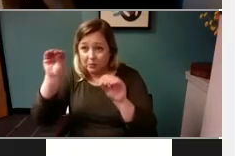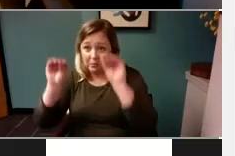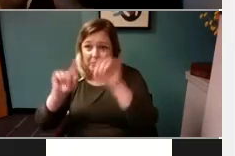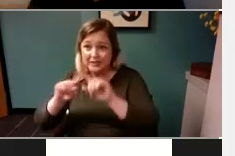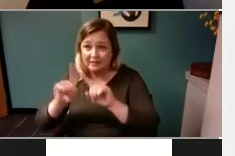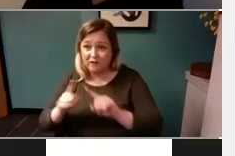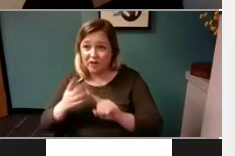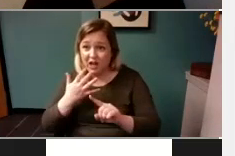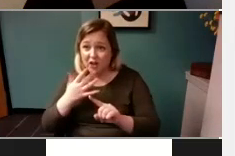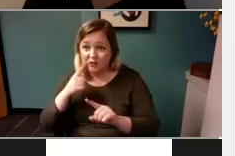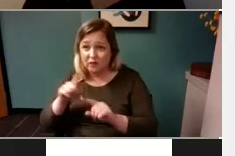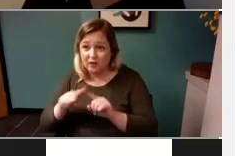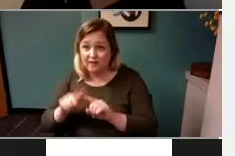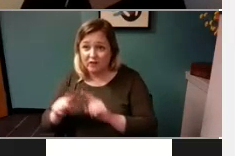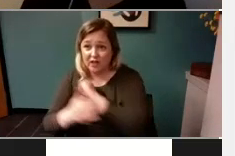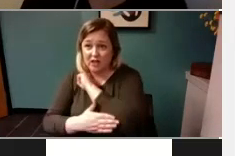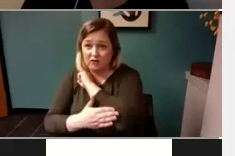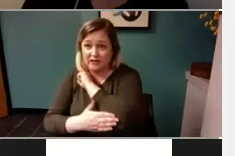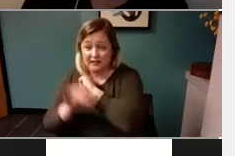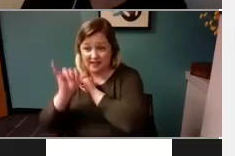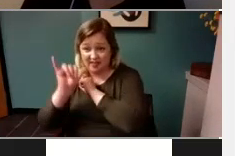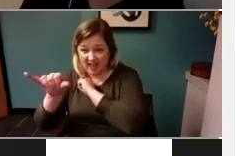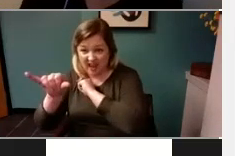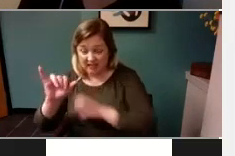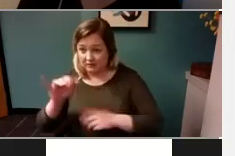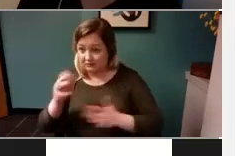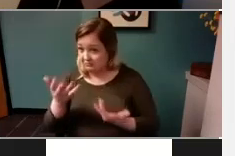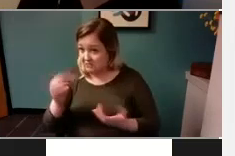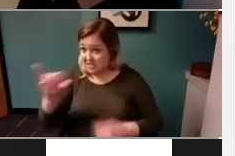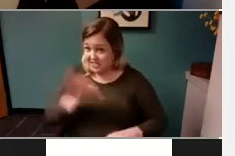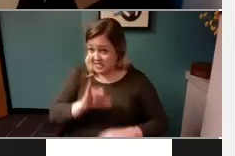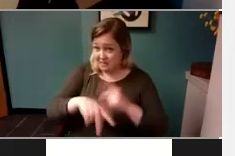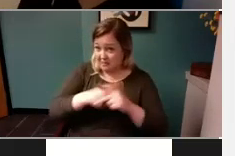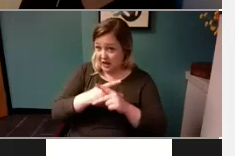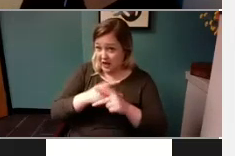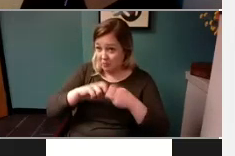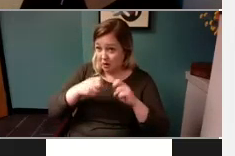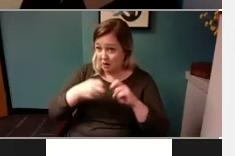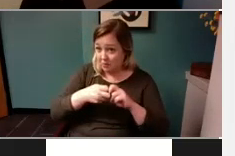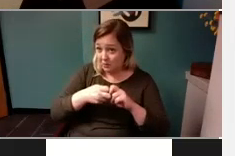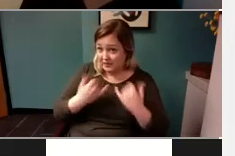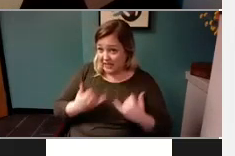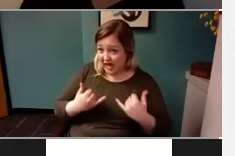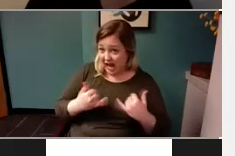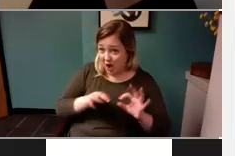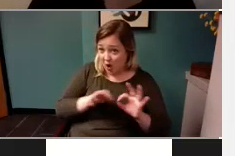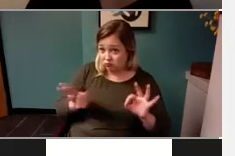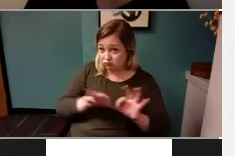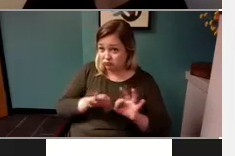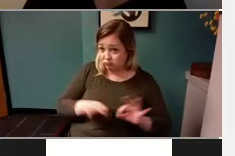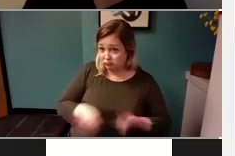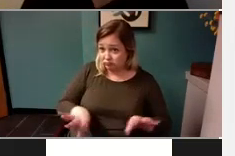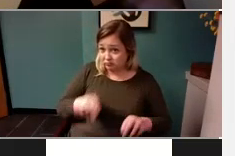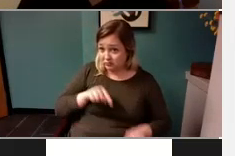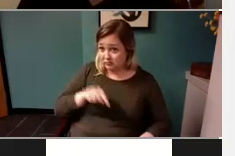same as this particular problem as well. And those of you who are answering yes, what are the colors in terms of my graph